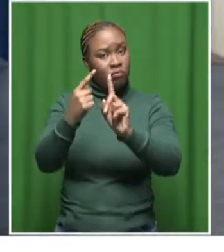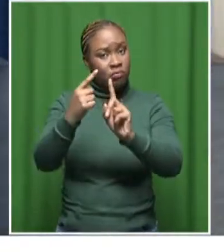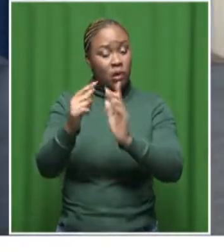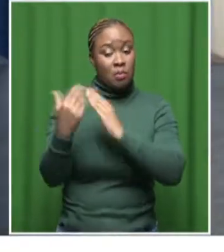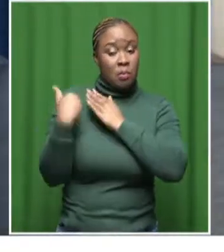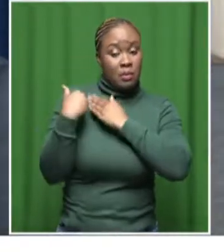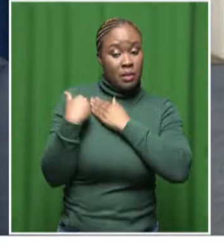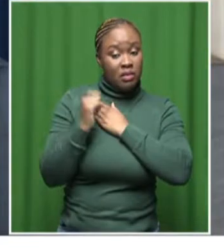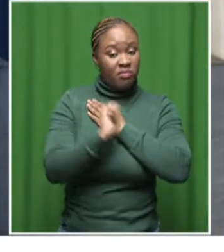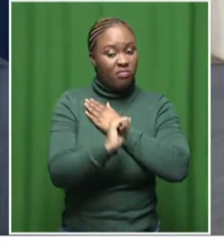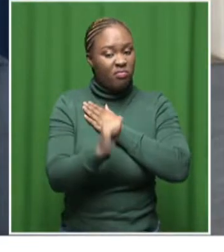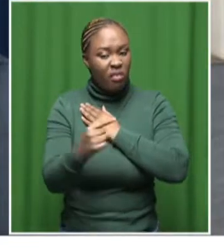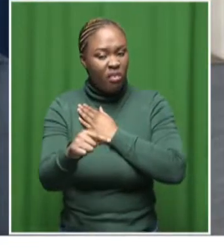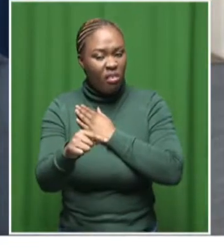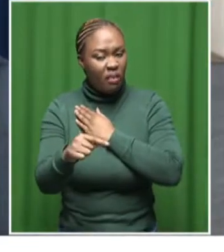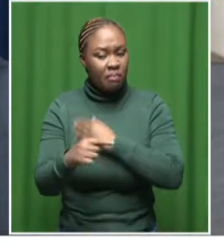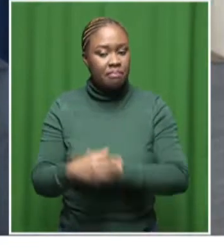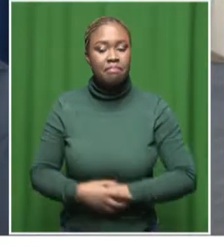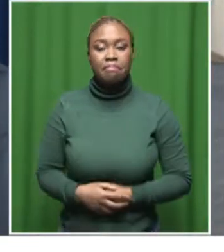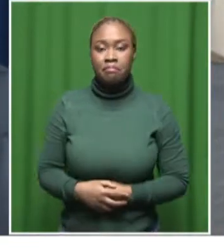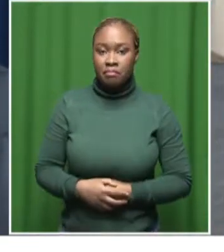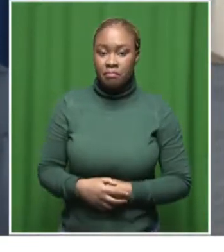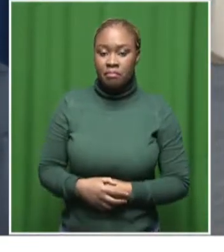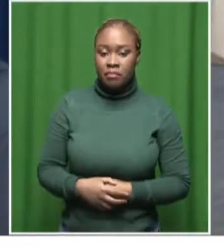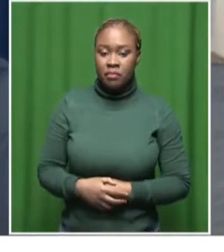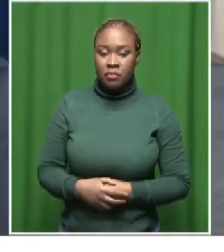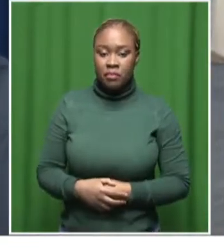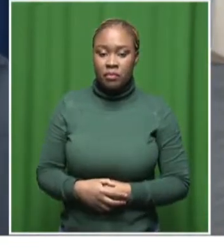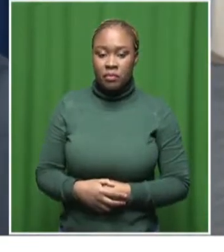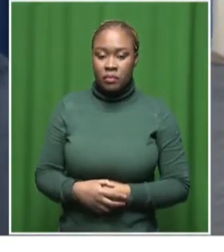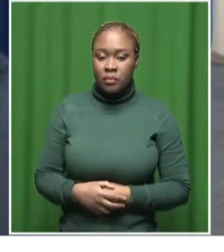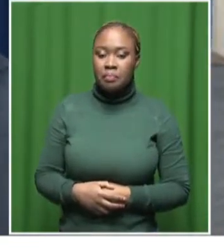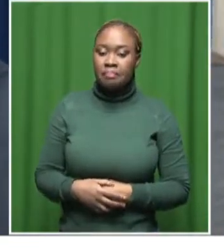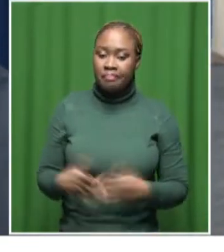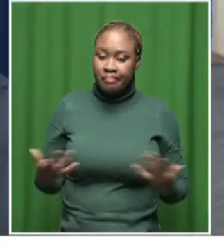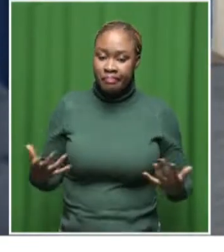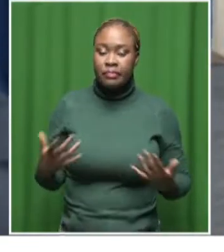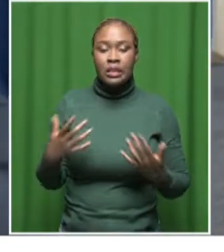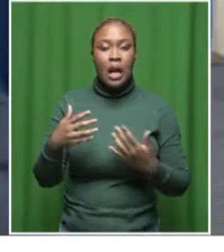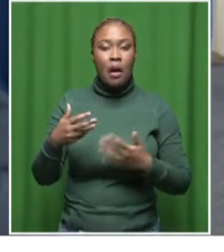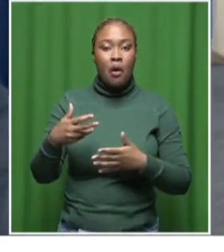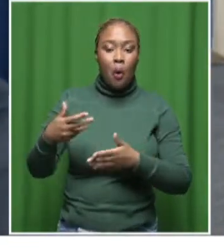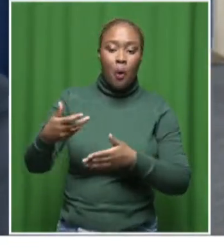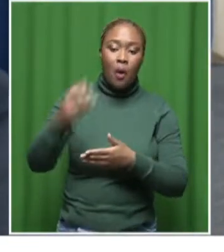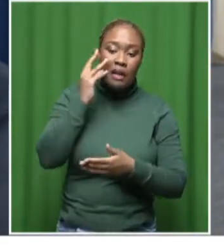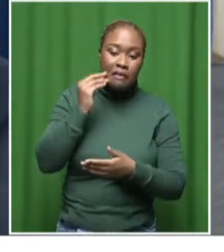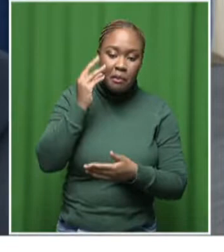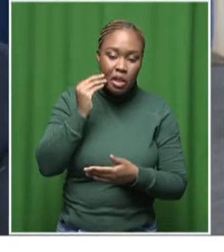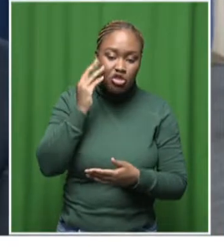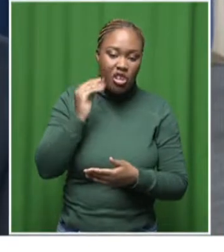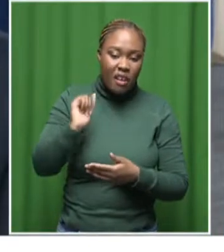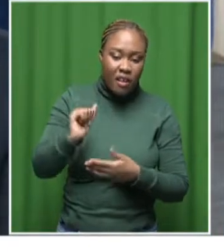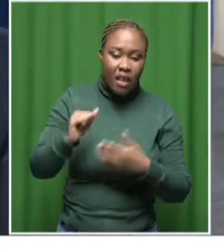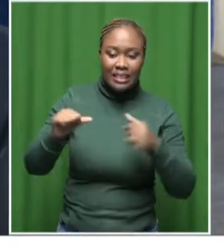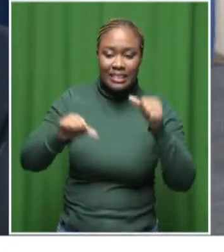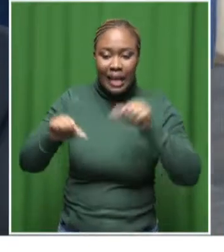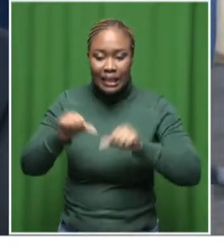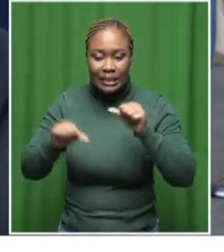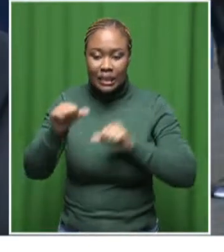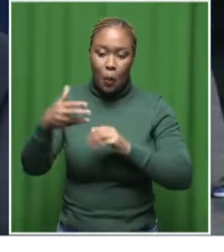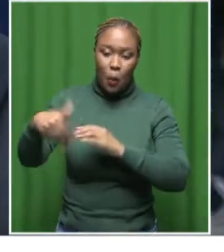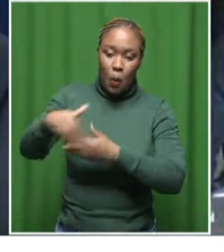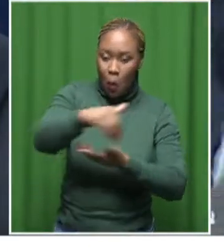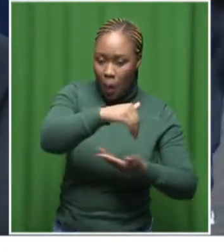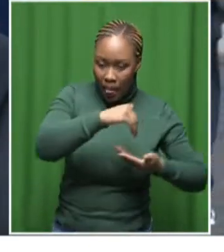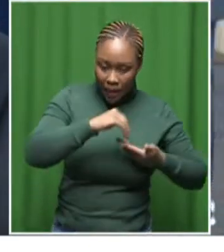responsibility is to collect, process, generate geoscientific knowledge,